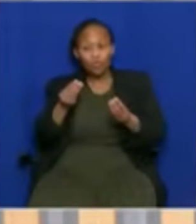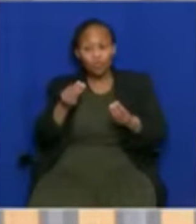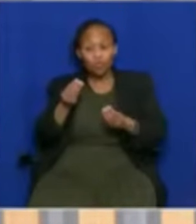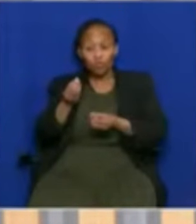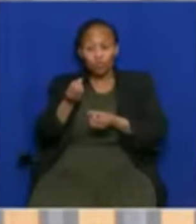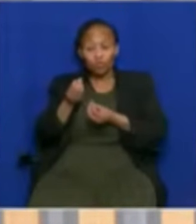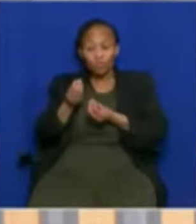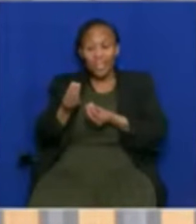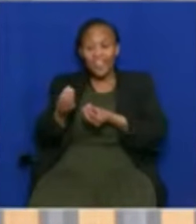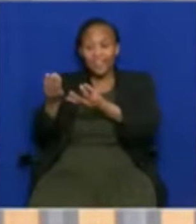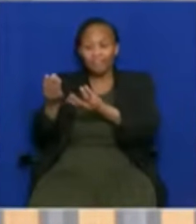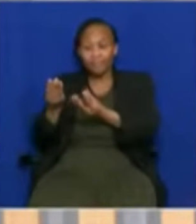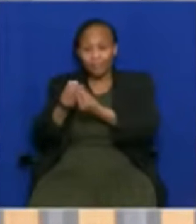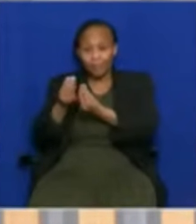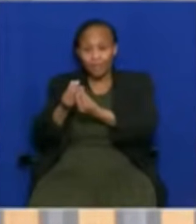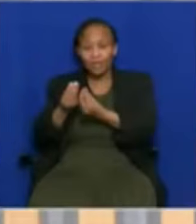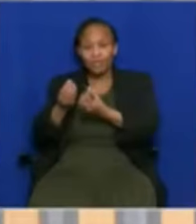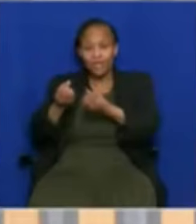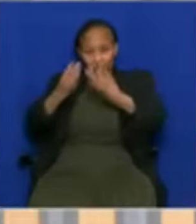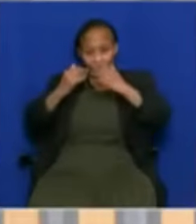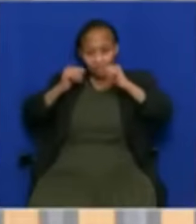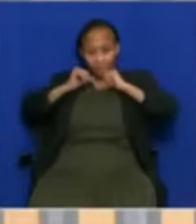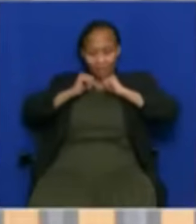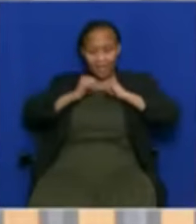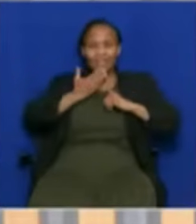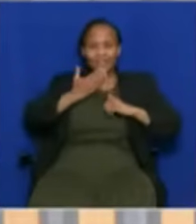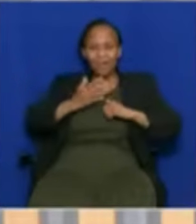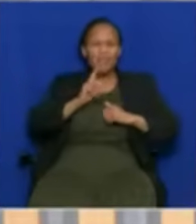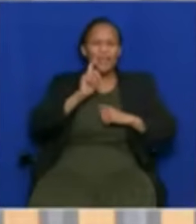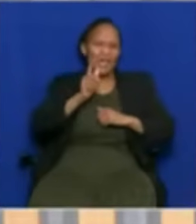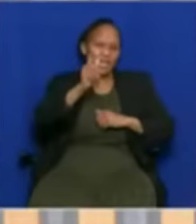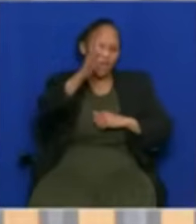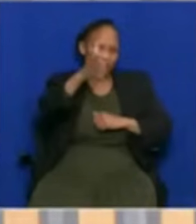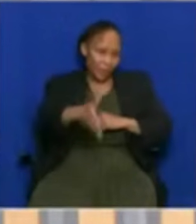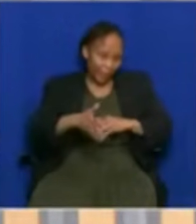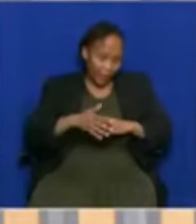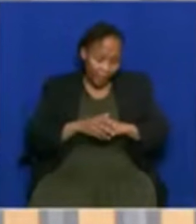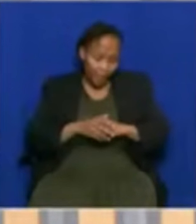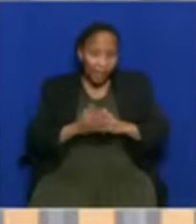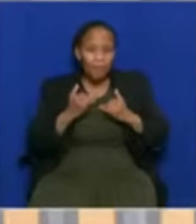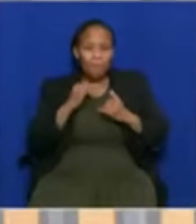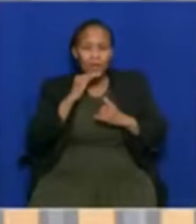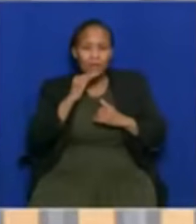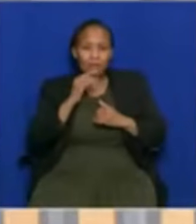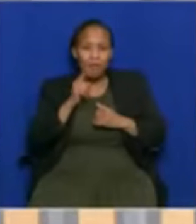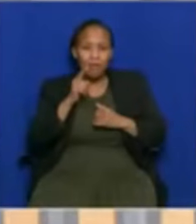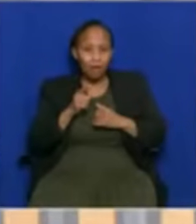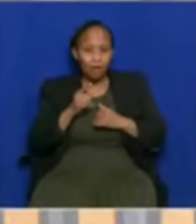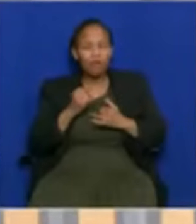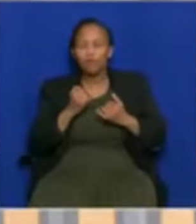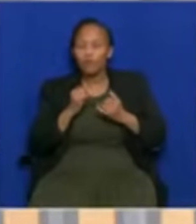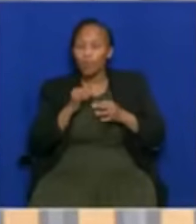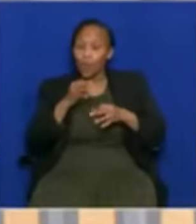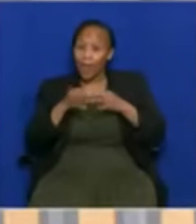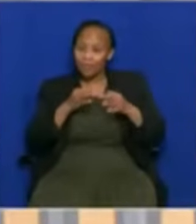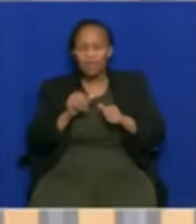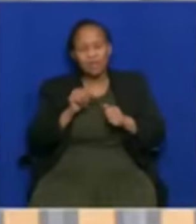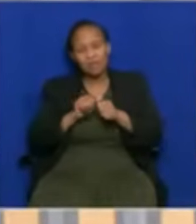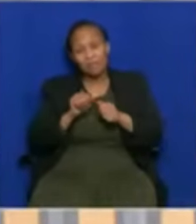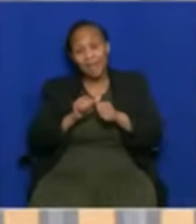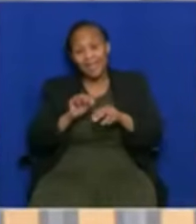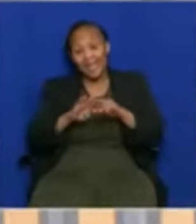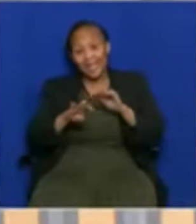problem was yesterday. And I don't think you are going to explain it any better than you did. And my suggestion would